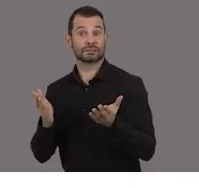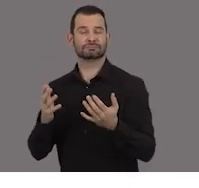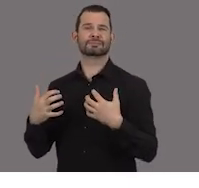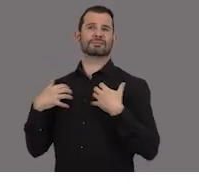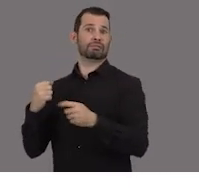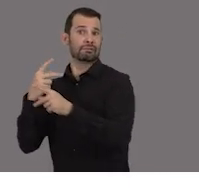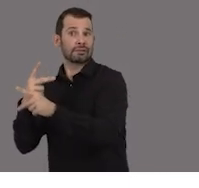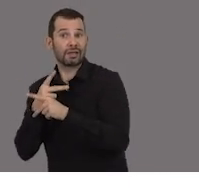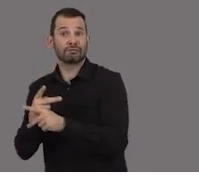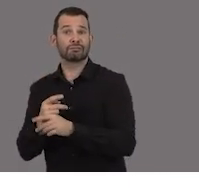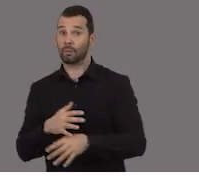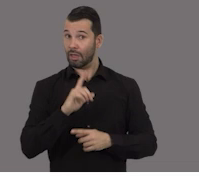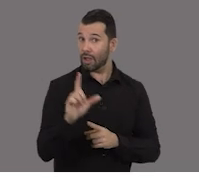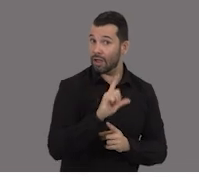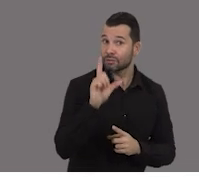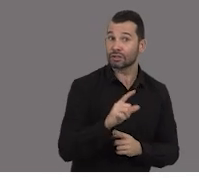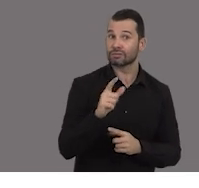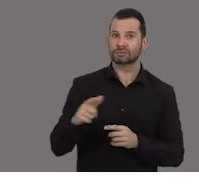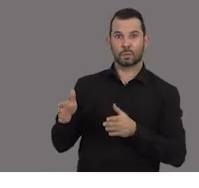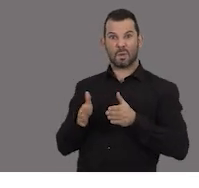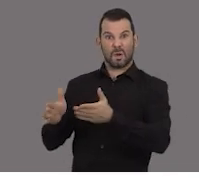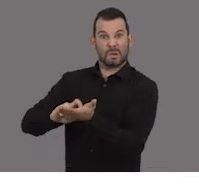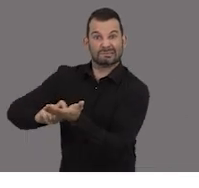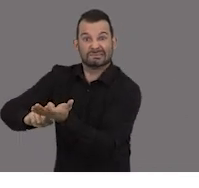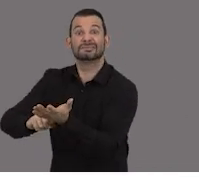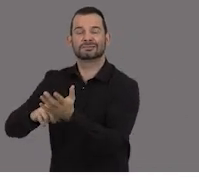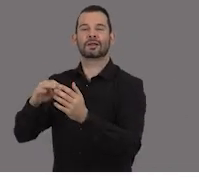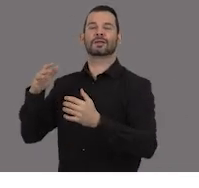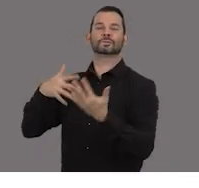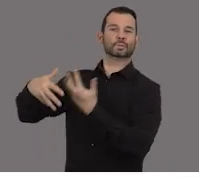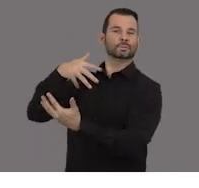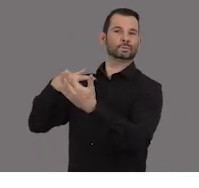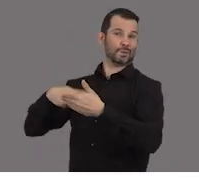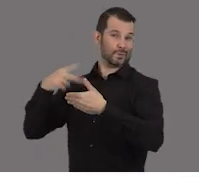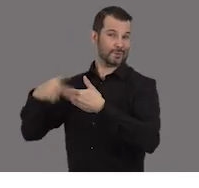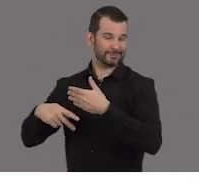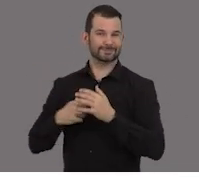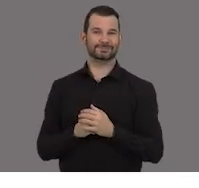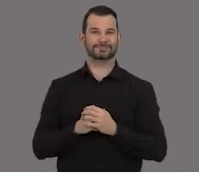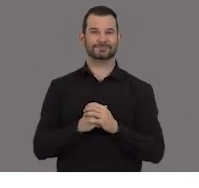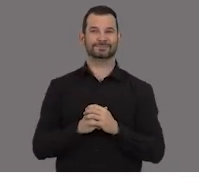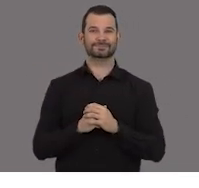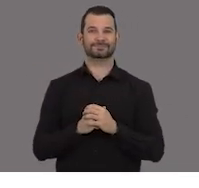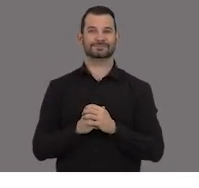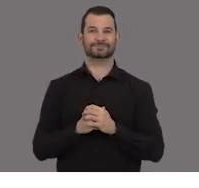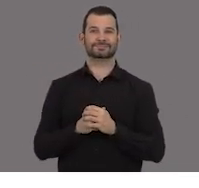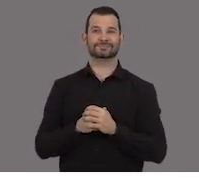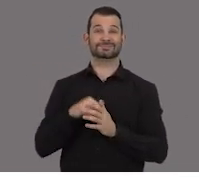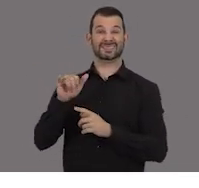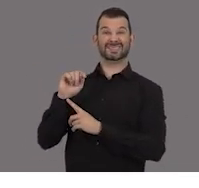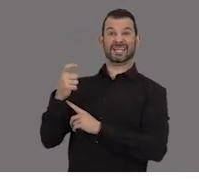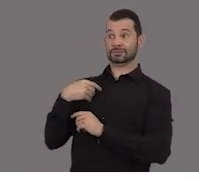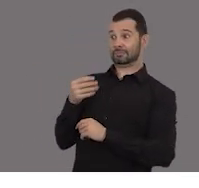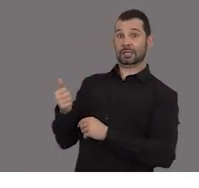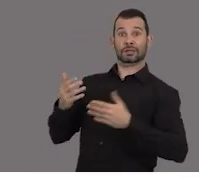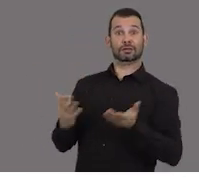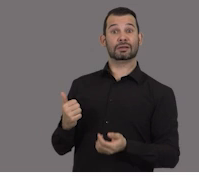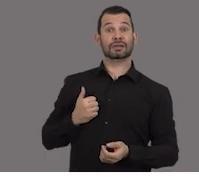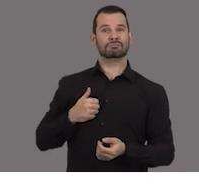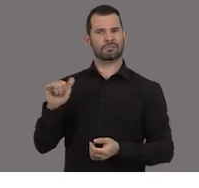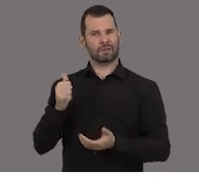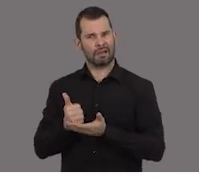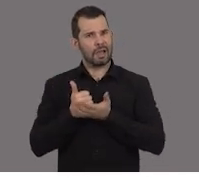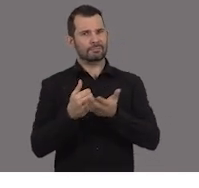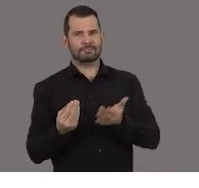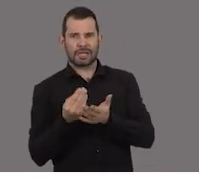education, emergency services, healthcare, libraries, roads, and social programs. The tax